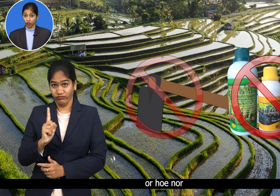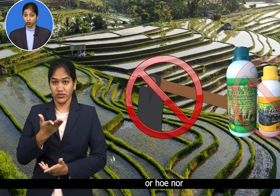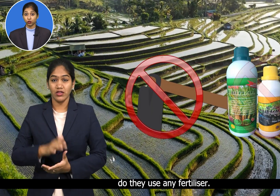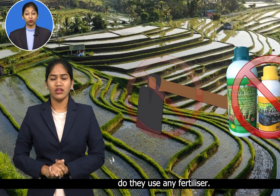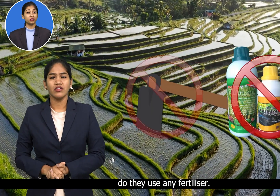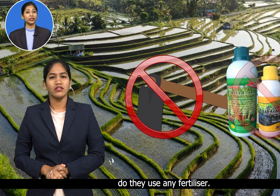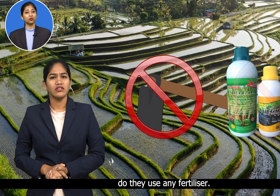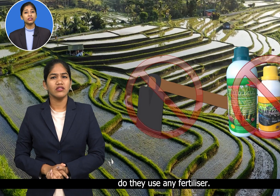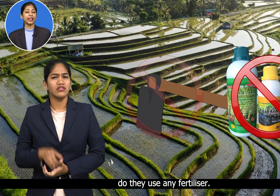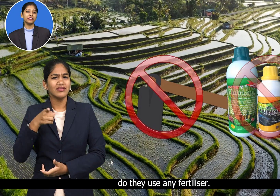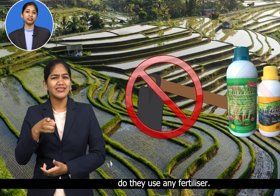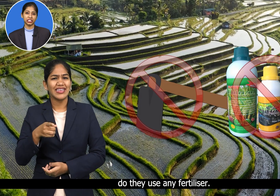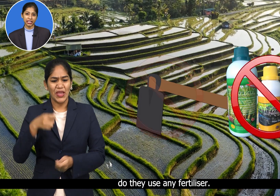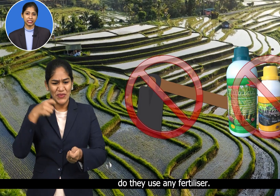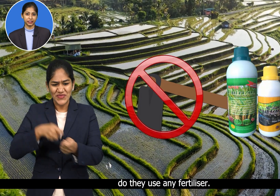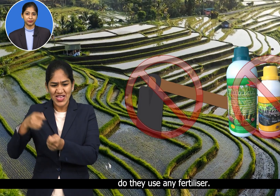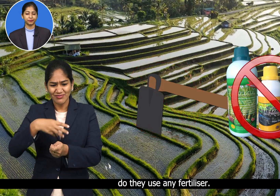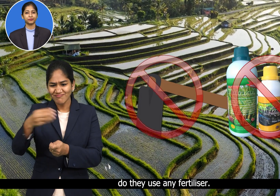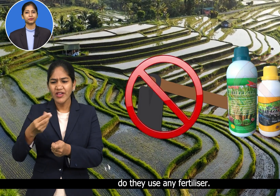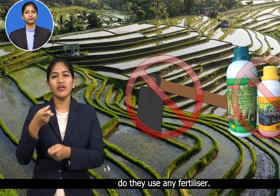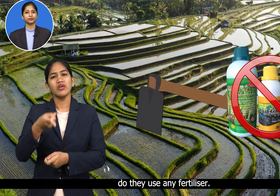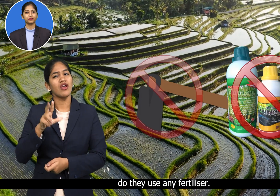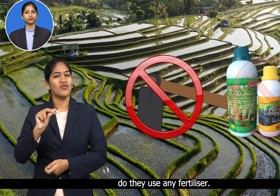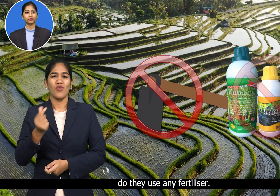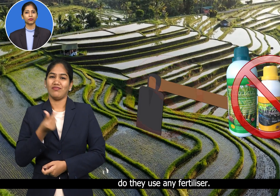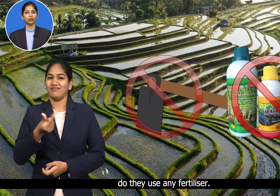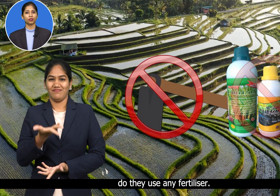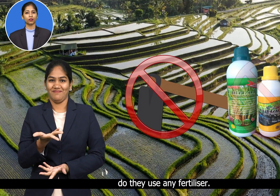nor do they use any fertilizer.